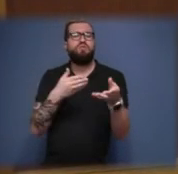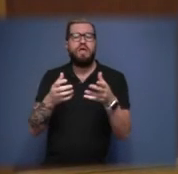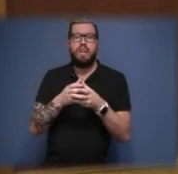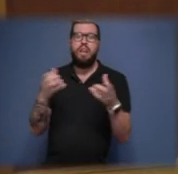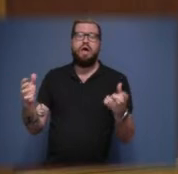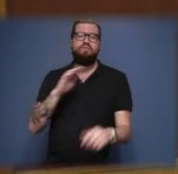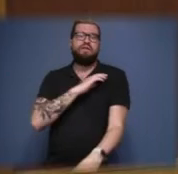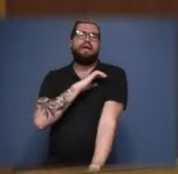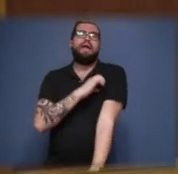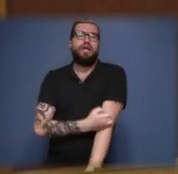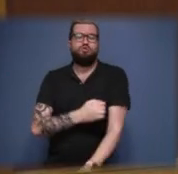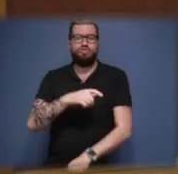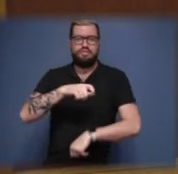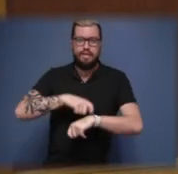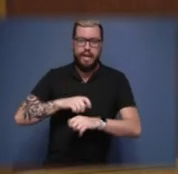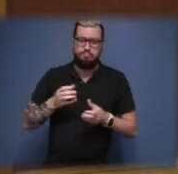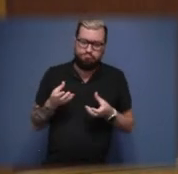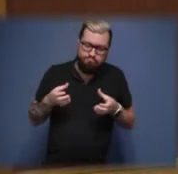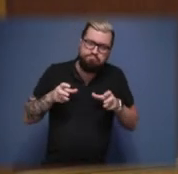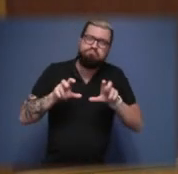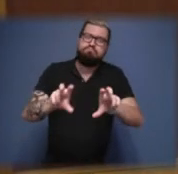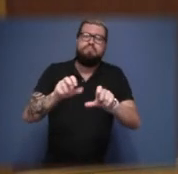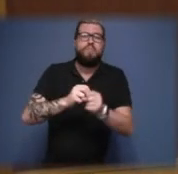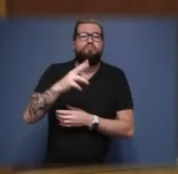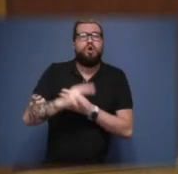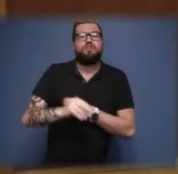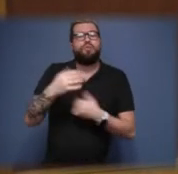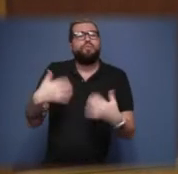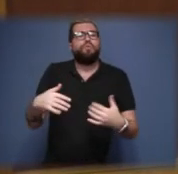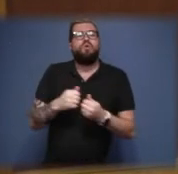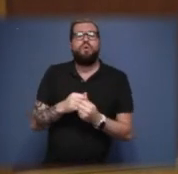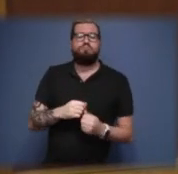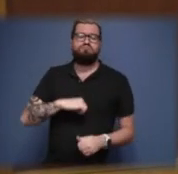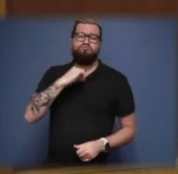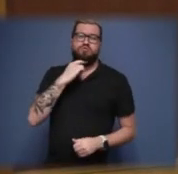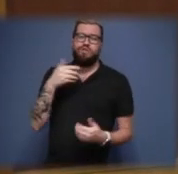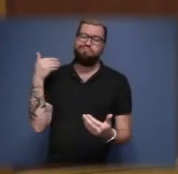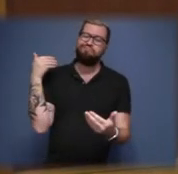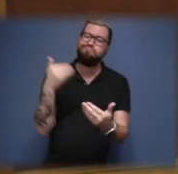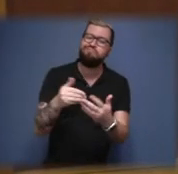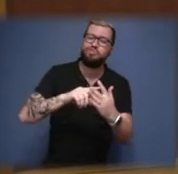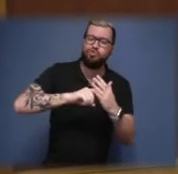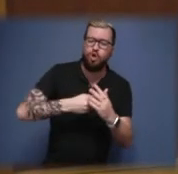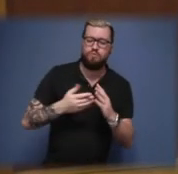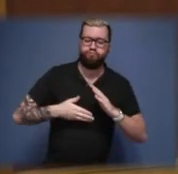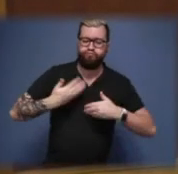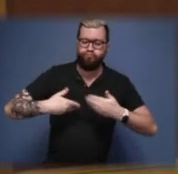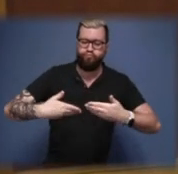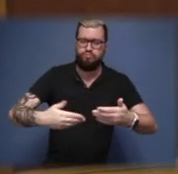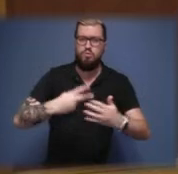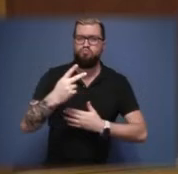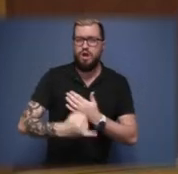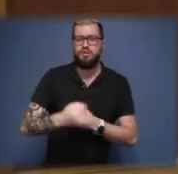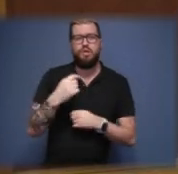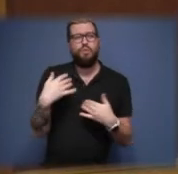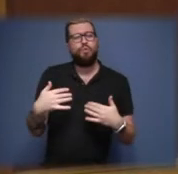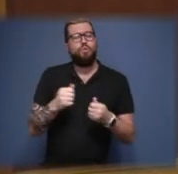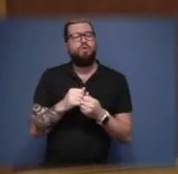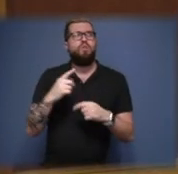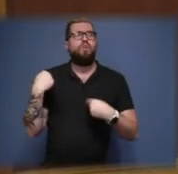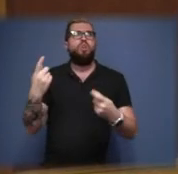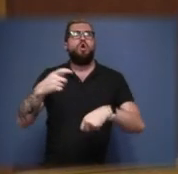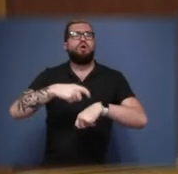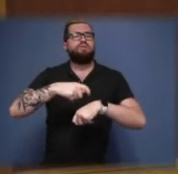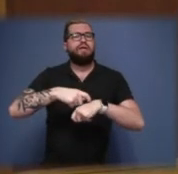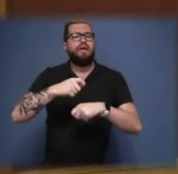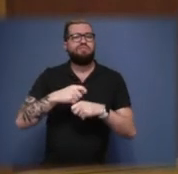this project. And I'm proud to say that we're very close to getting it started and getting going. It's been a long time since